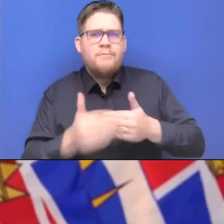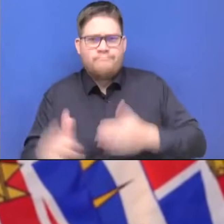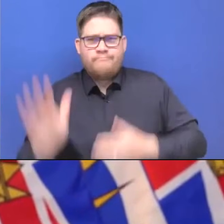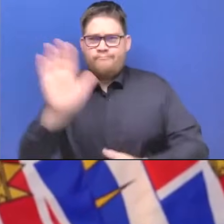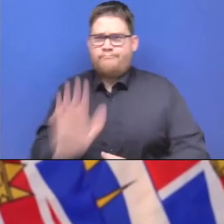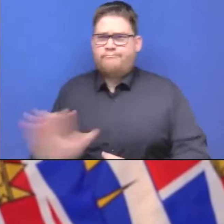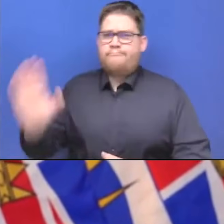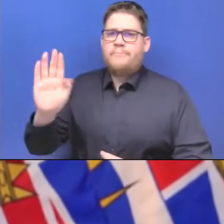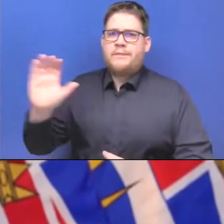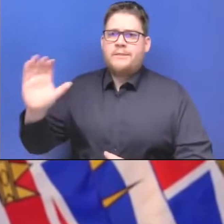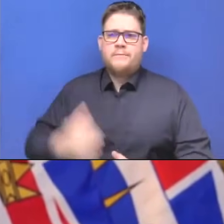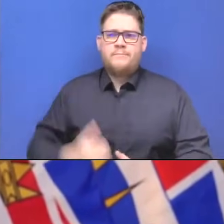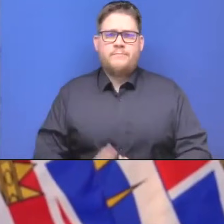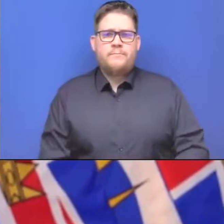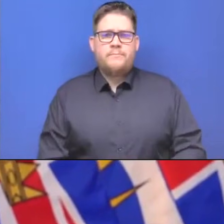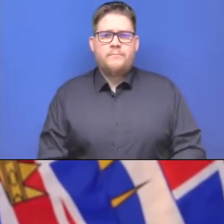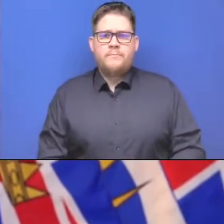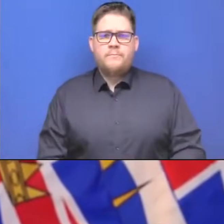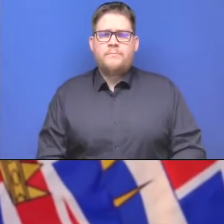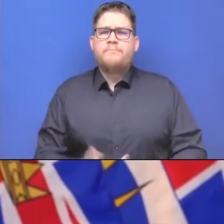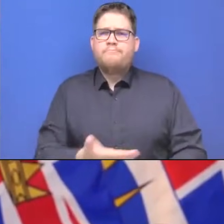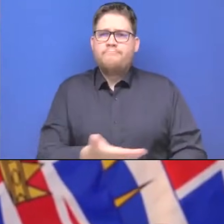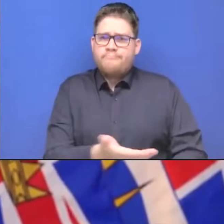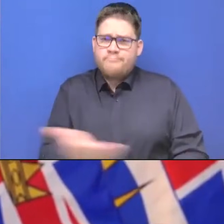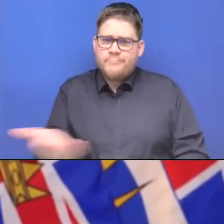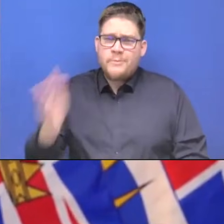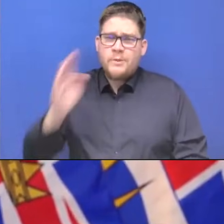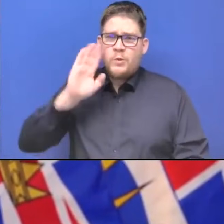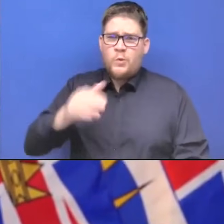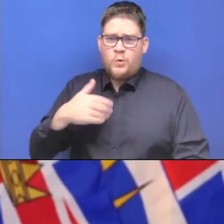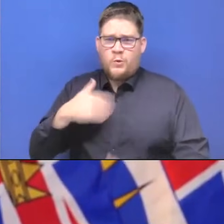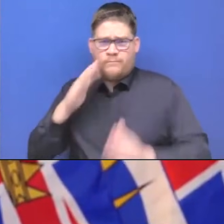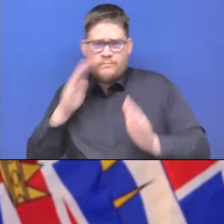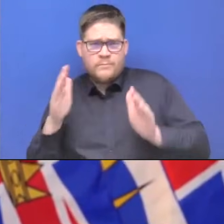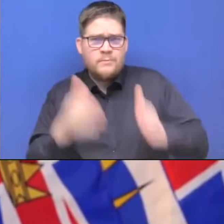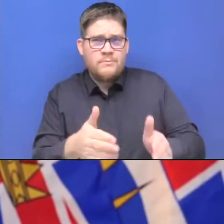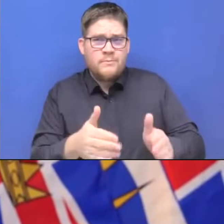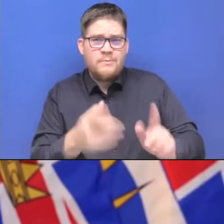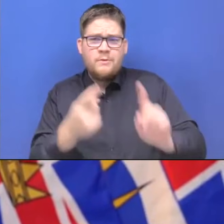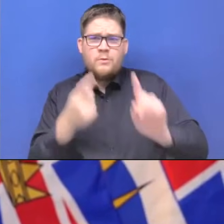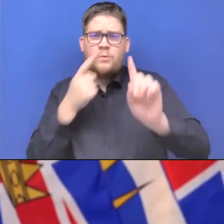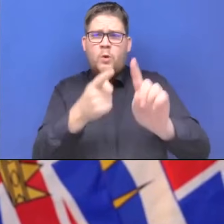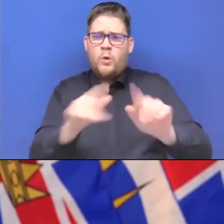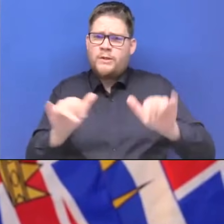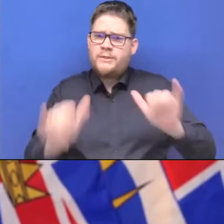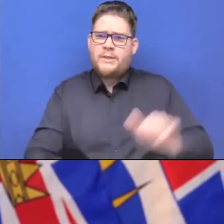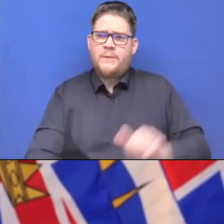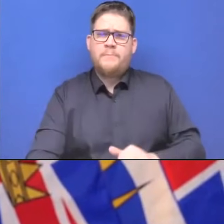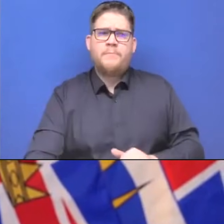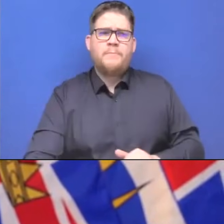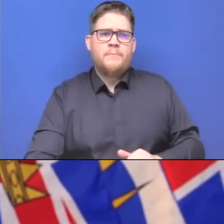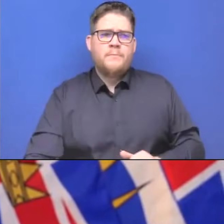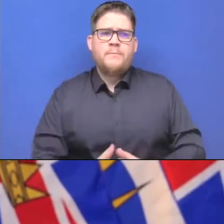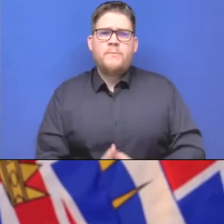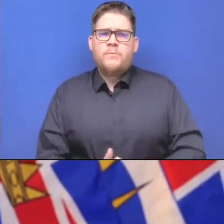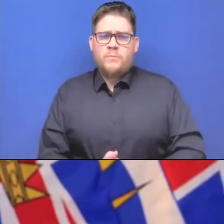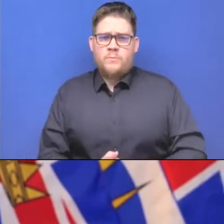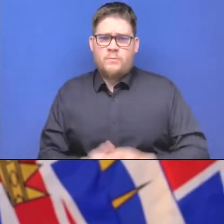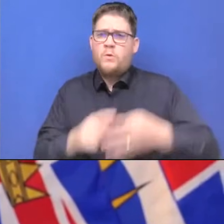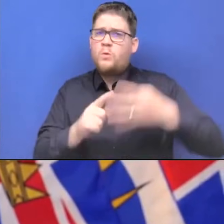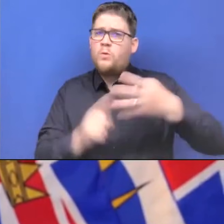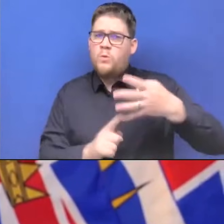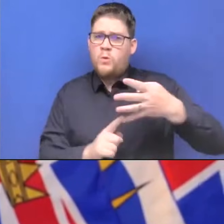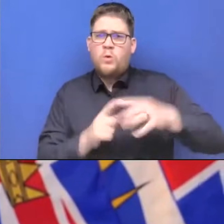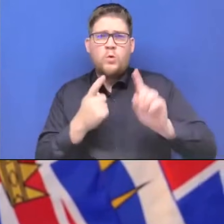As you know, our focus remains the same. From the very beginning of this pandemic, it has been on protecting people,